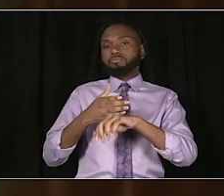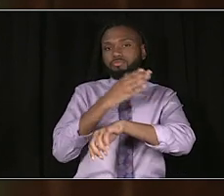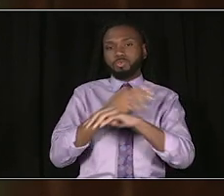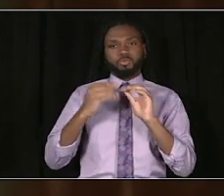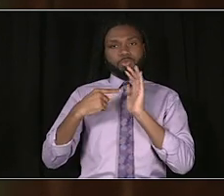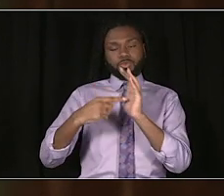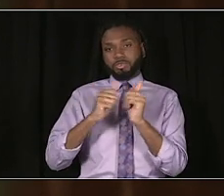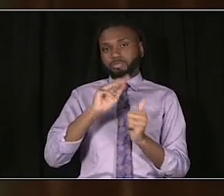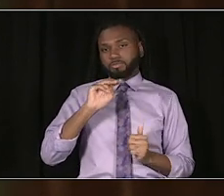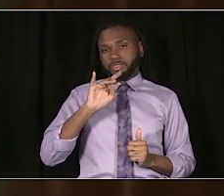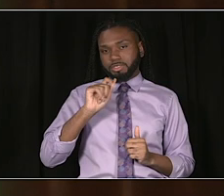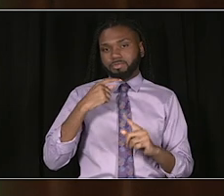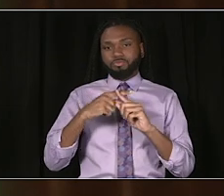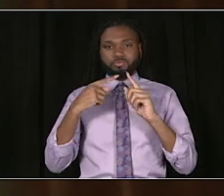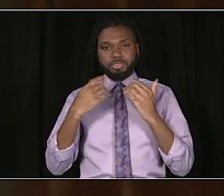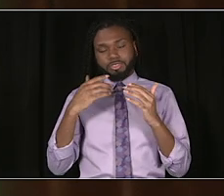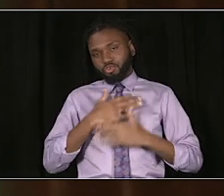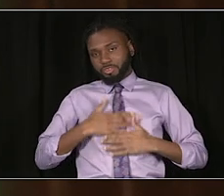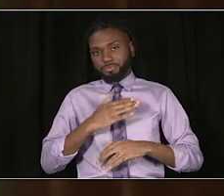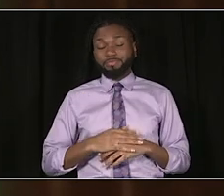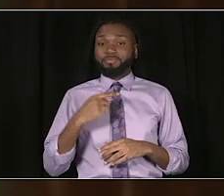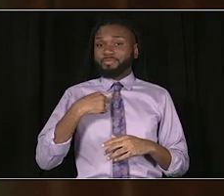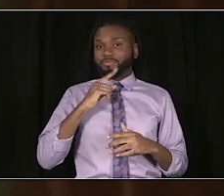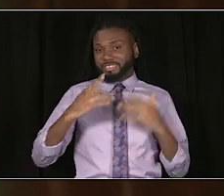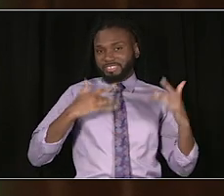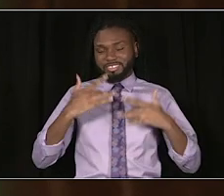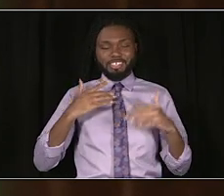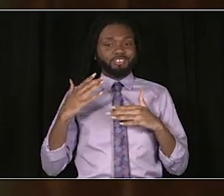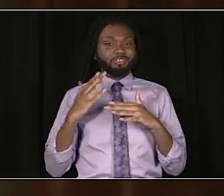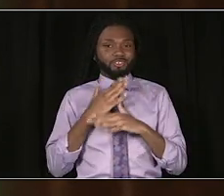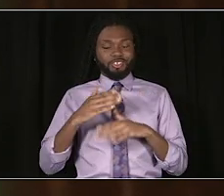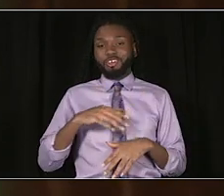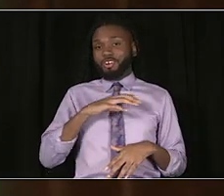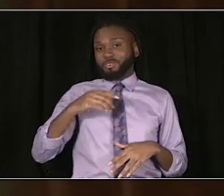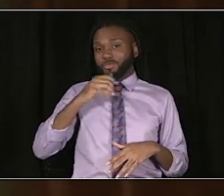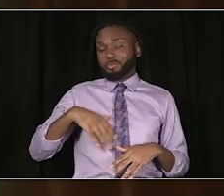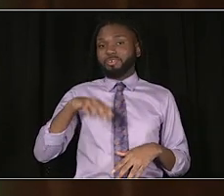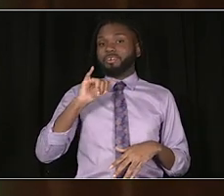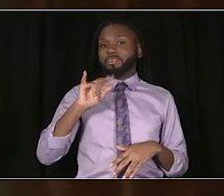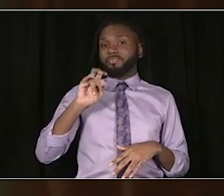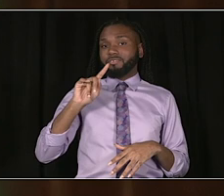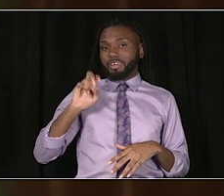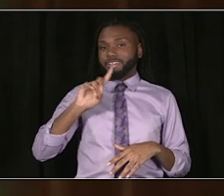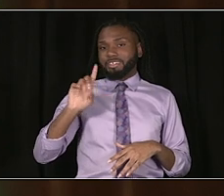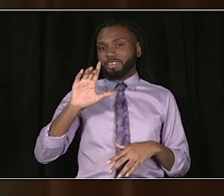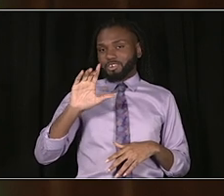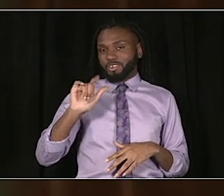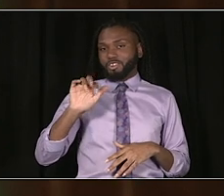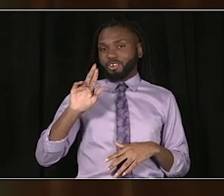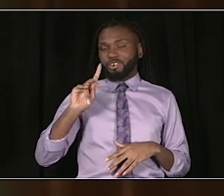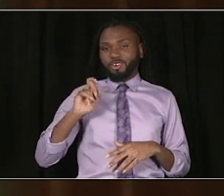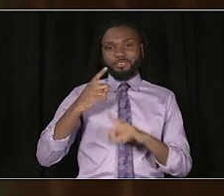representation in media and entertainment. I'm very excited to share that Congresswoman Yvette D. Clark of New York